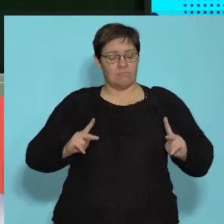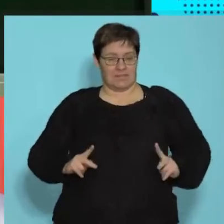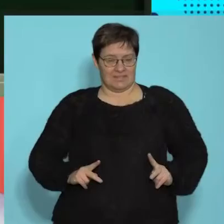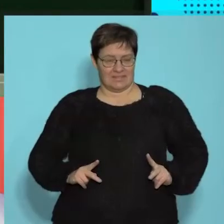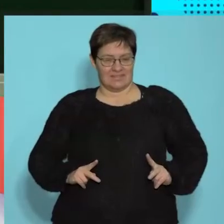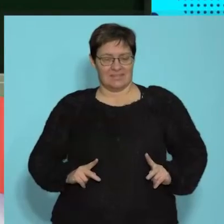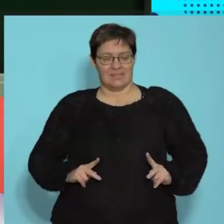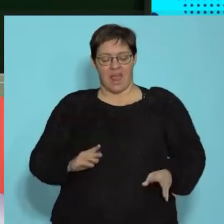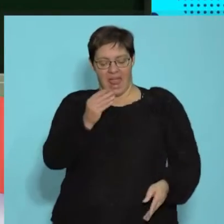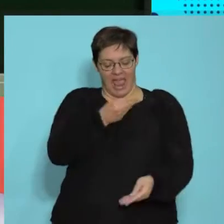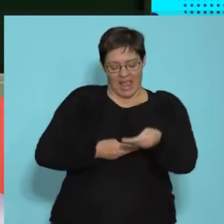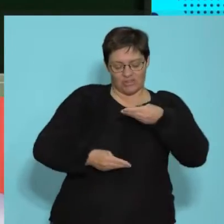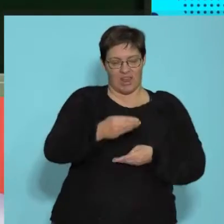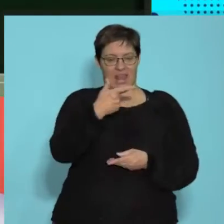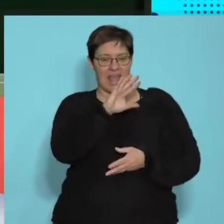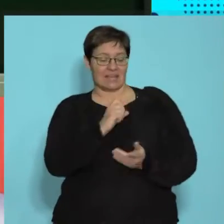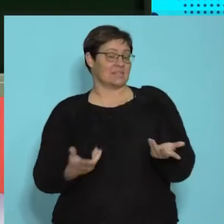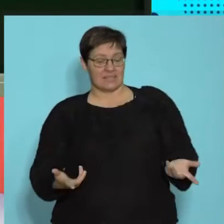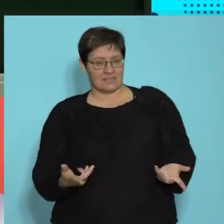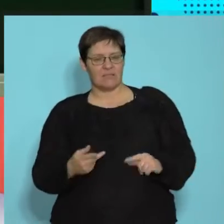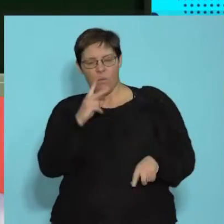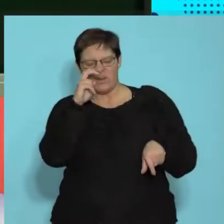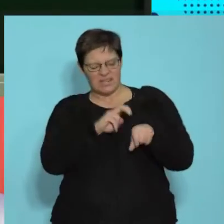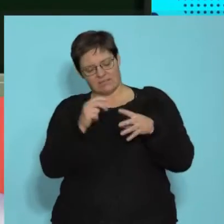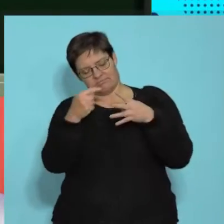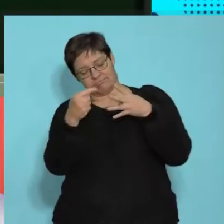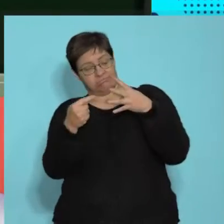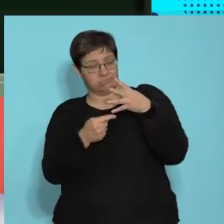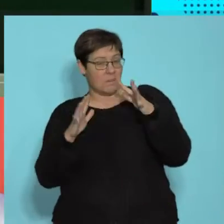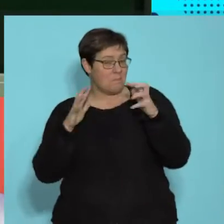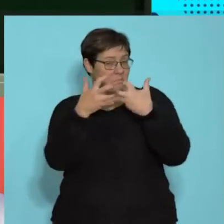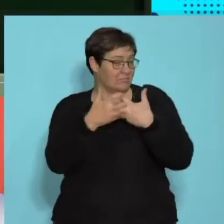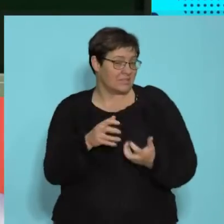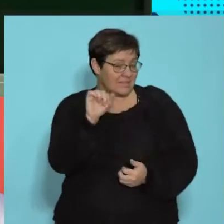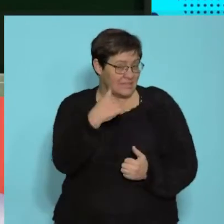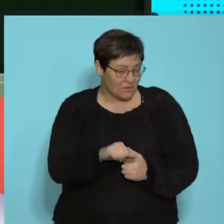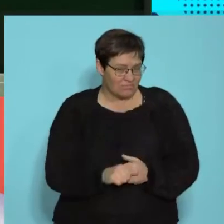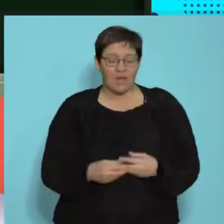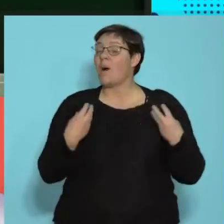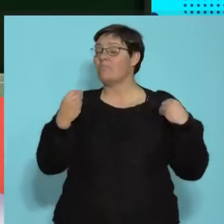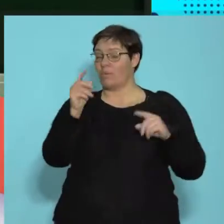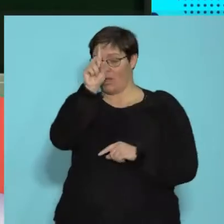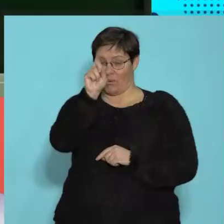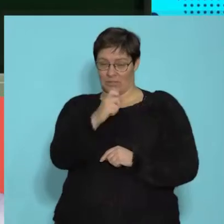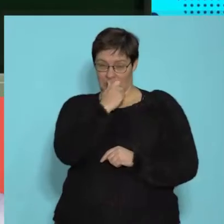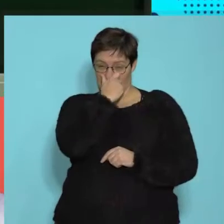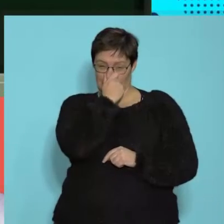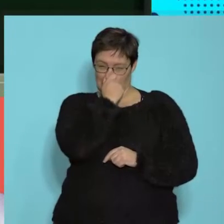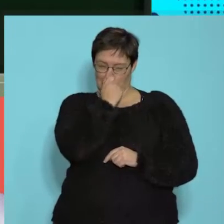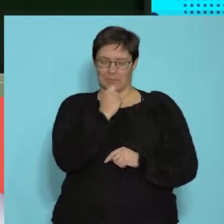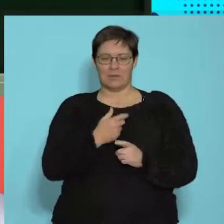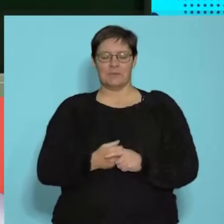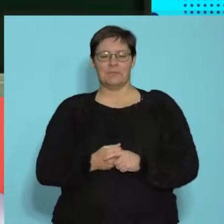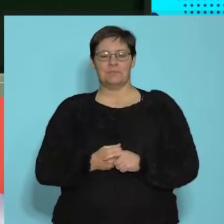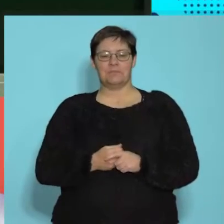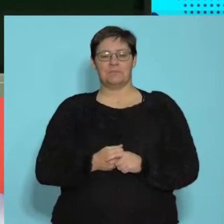the human gaseous exchange meet those requirements. This is also quite a popular question when you come to